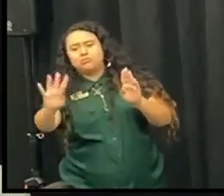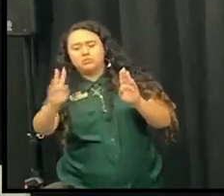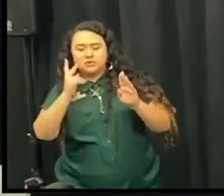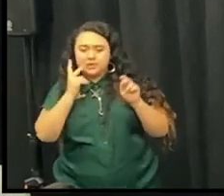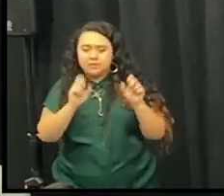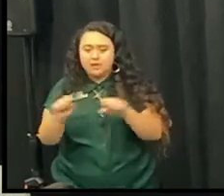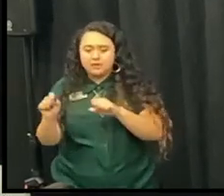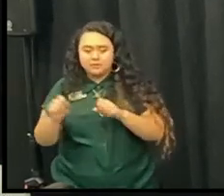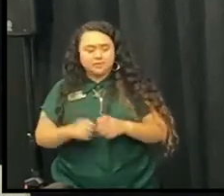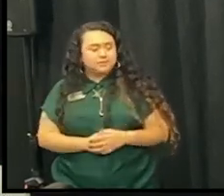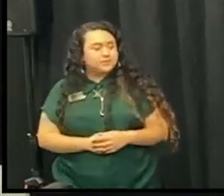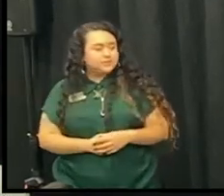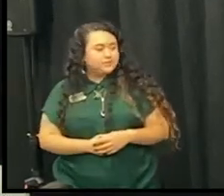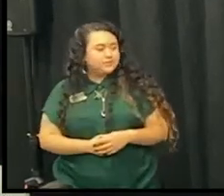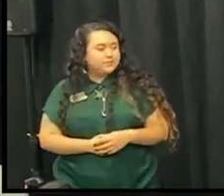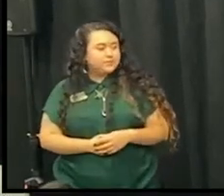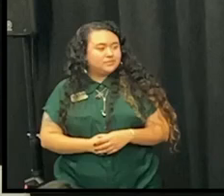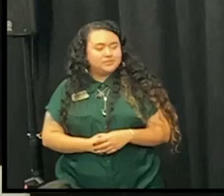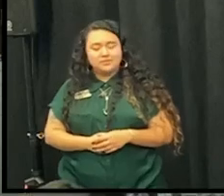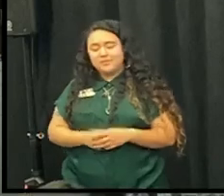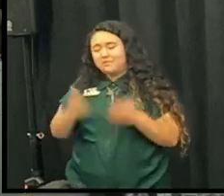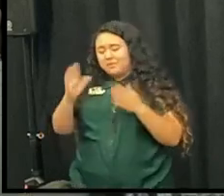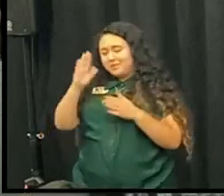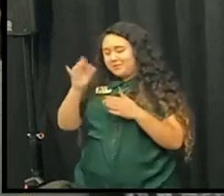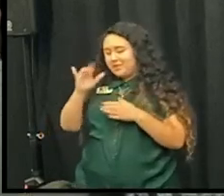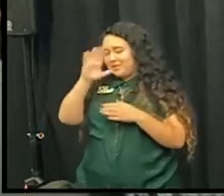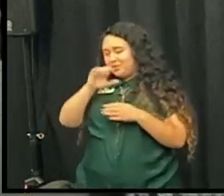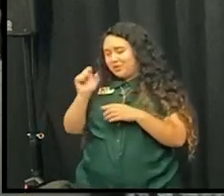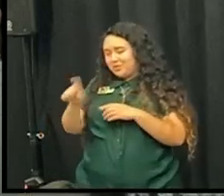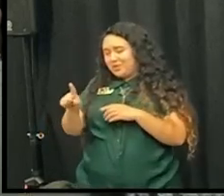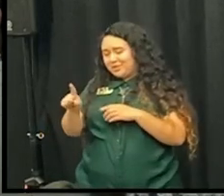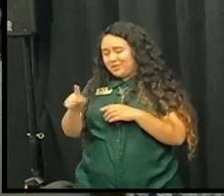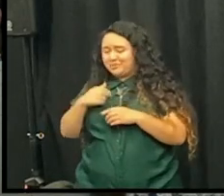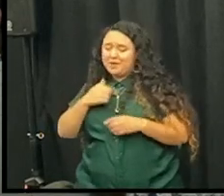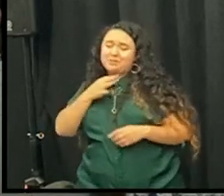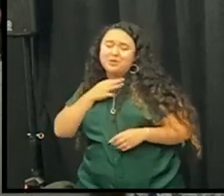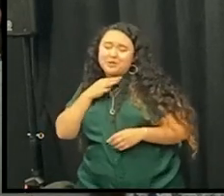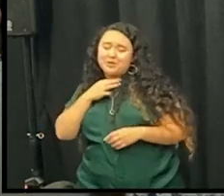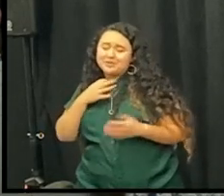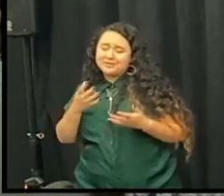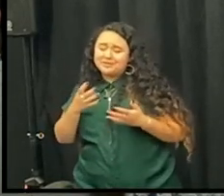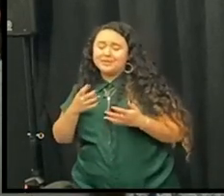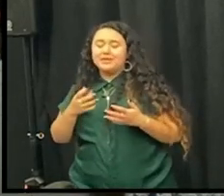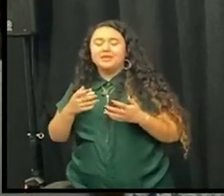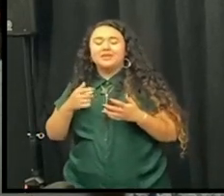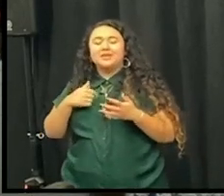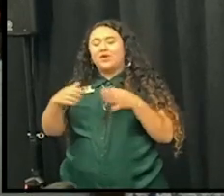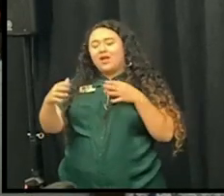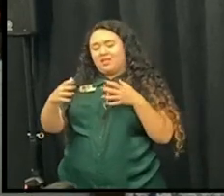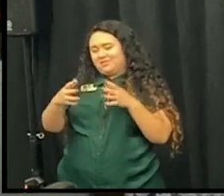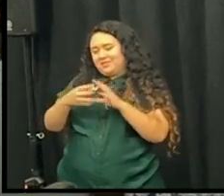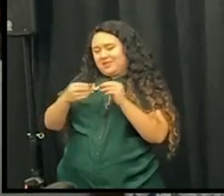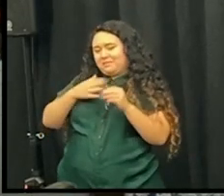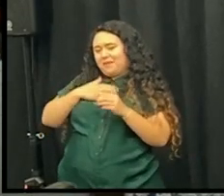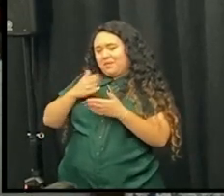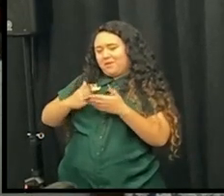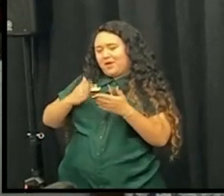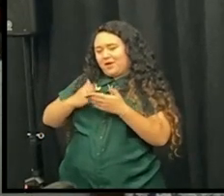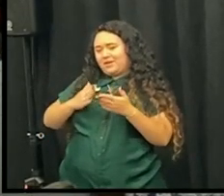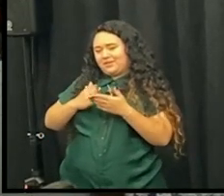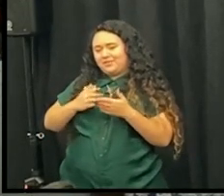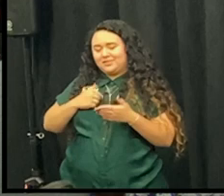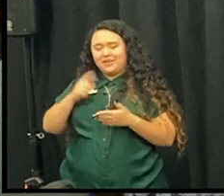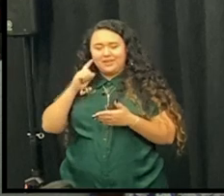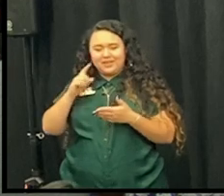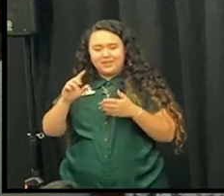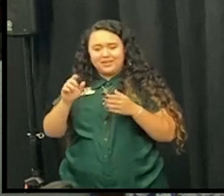possible. This might seem like a strange question, but I'm curious. Well, I'll tell you my bit of it. I hear the